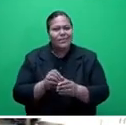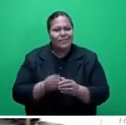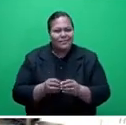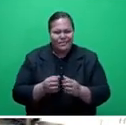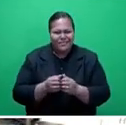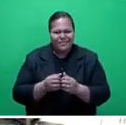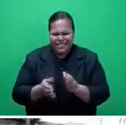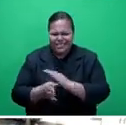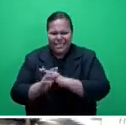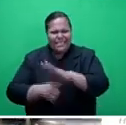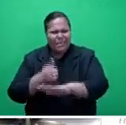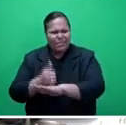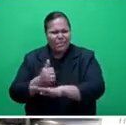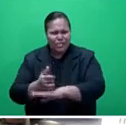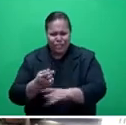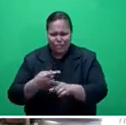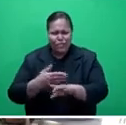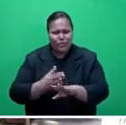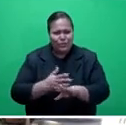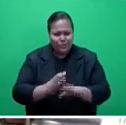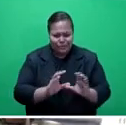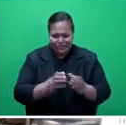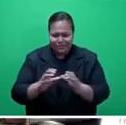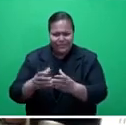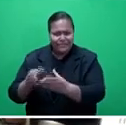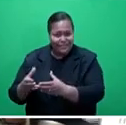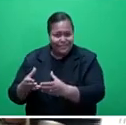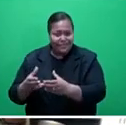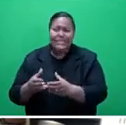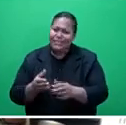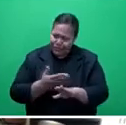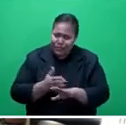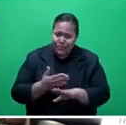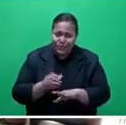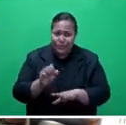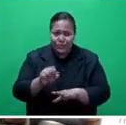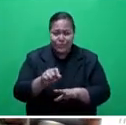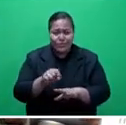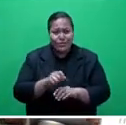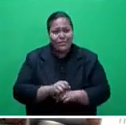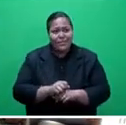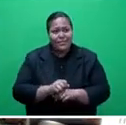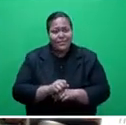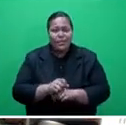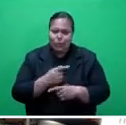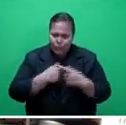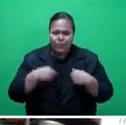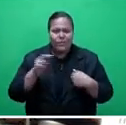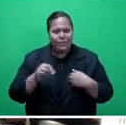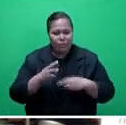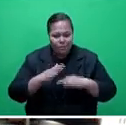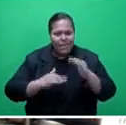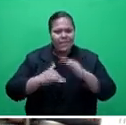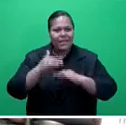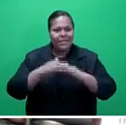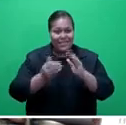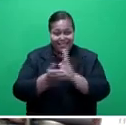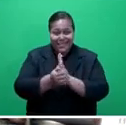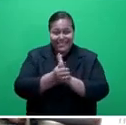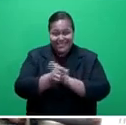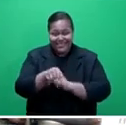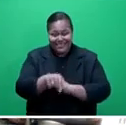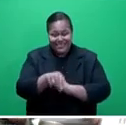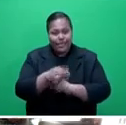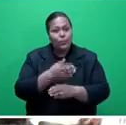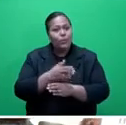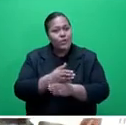Whilst there will be industries new to us, for which we will have to build expertise and workforce, the Fiji First government's